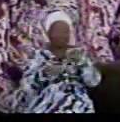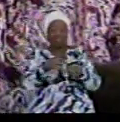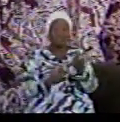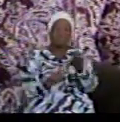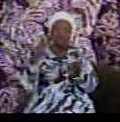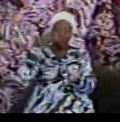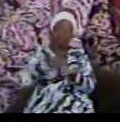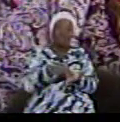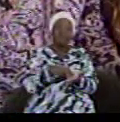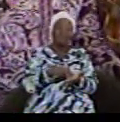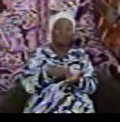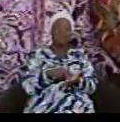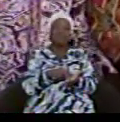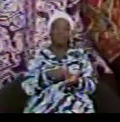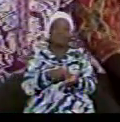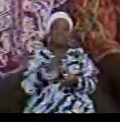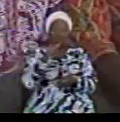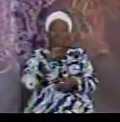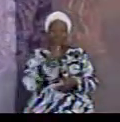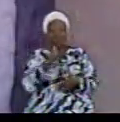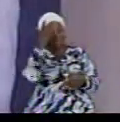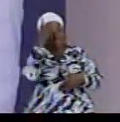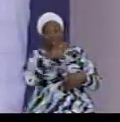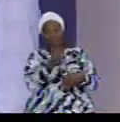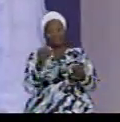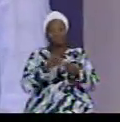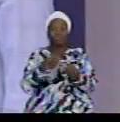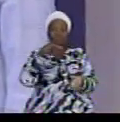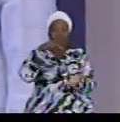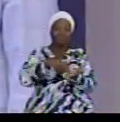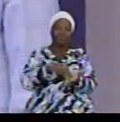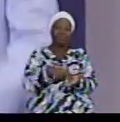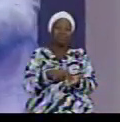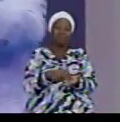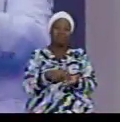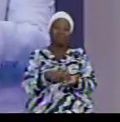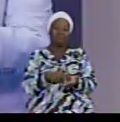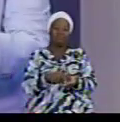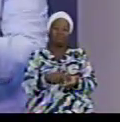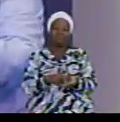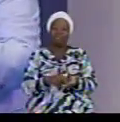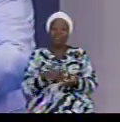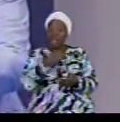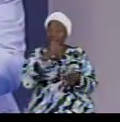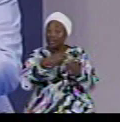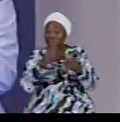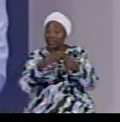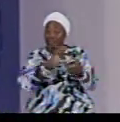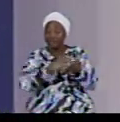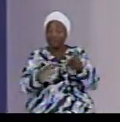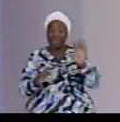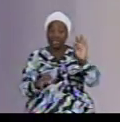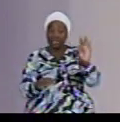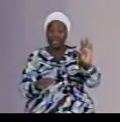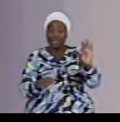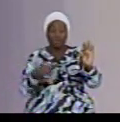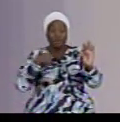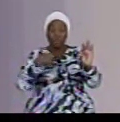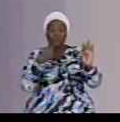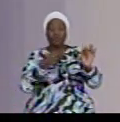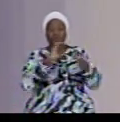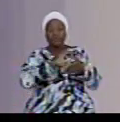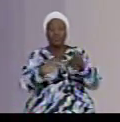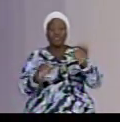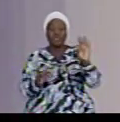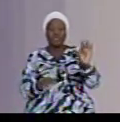anymore, rise up. You are not sick anymore, rise up. And then in verse 9, we're told in